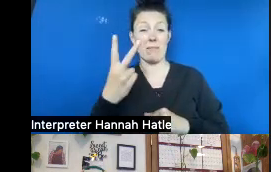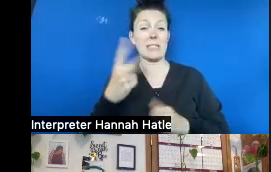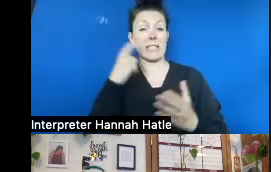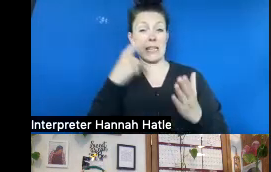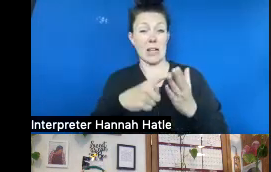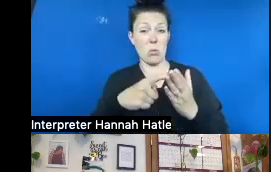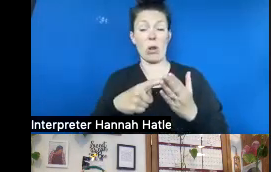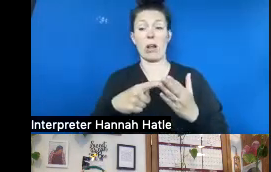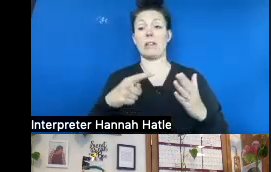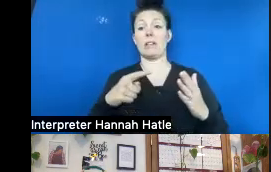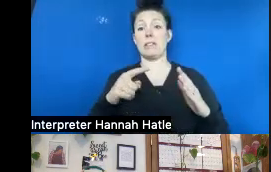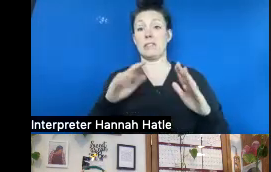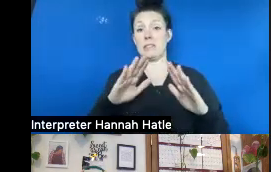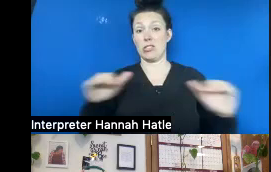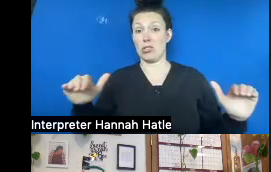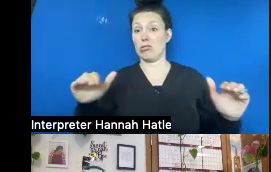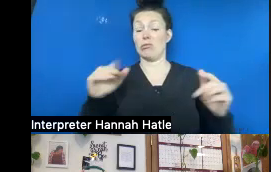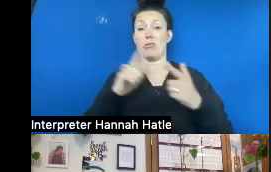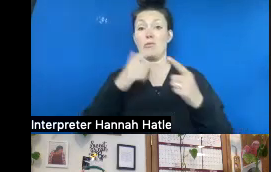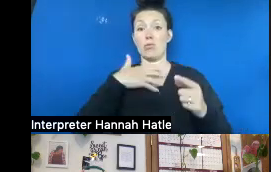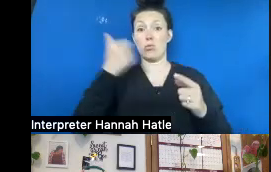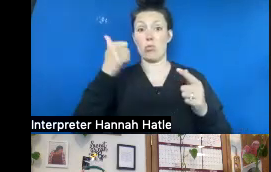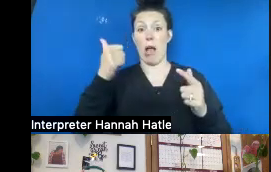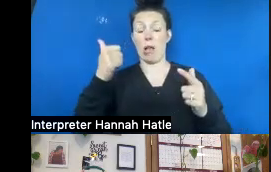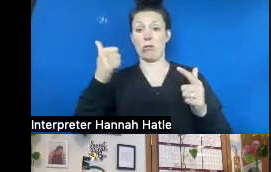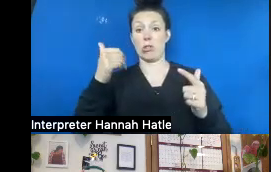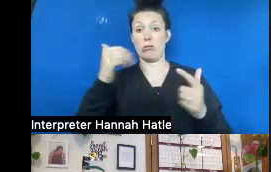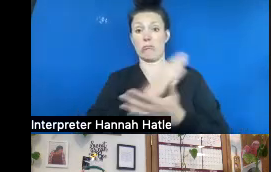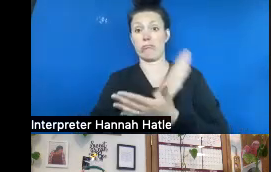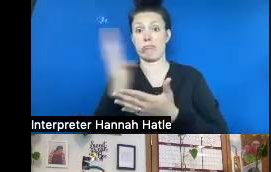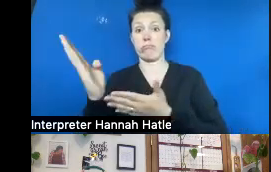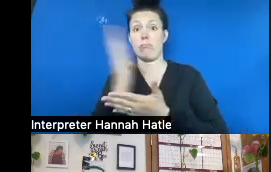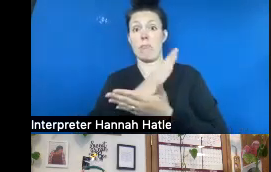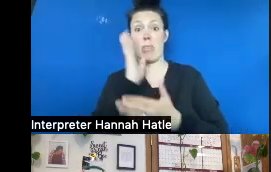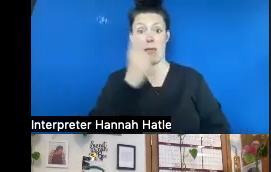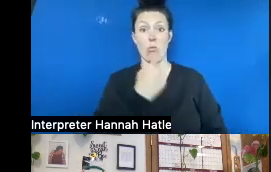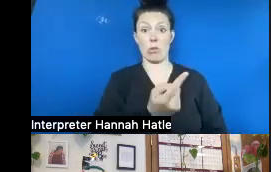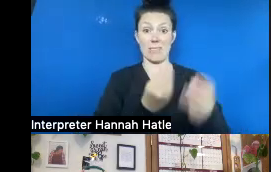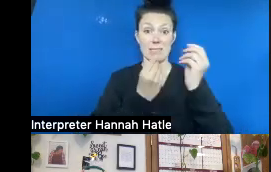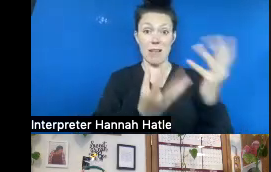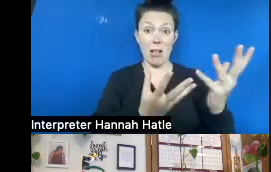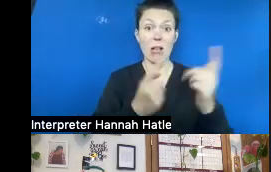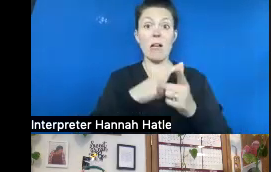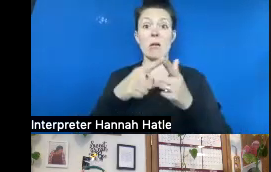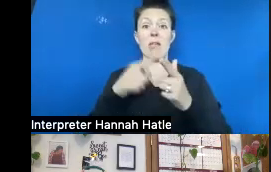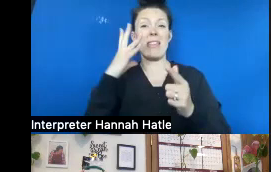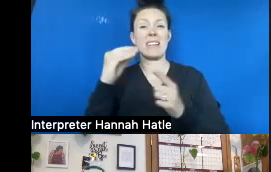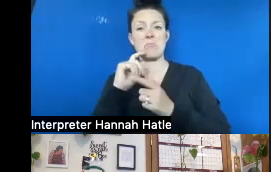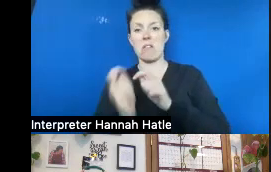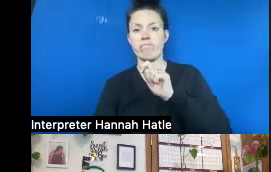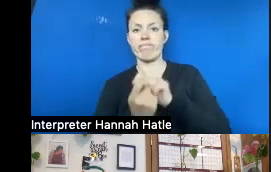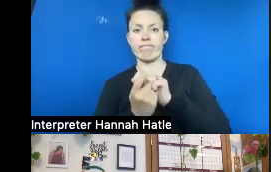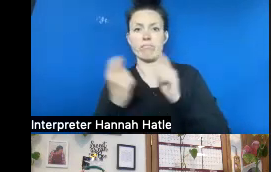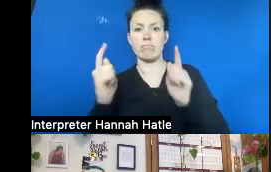from children all the way up to elders telling and then having retaliation happen. And